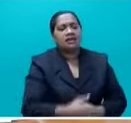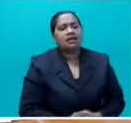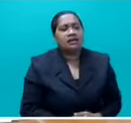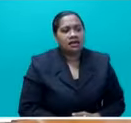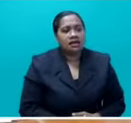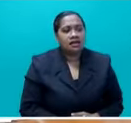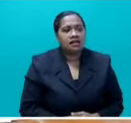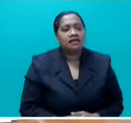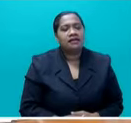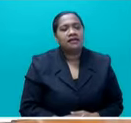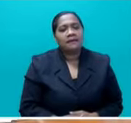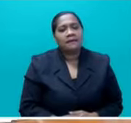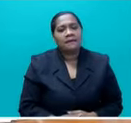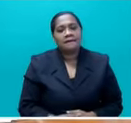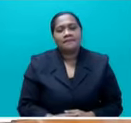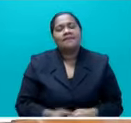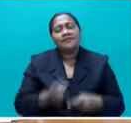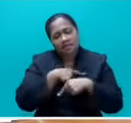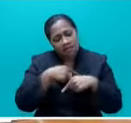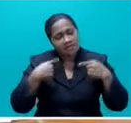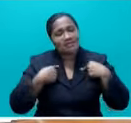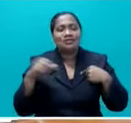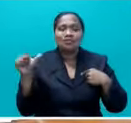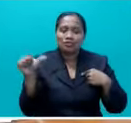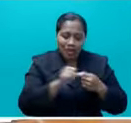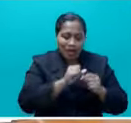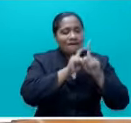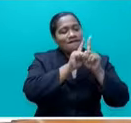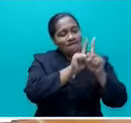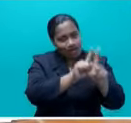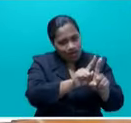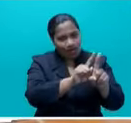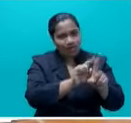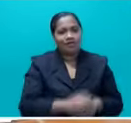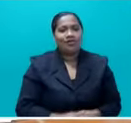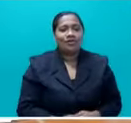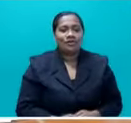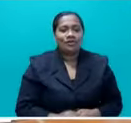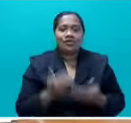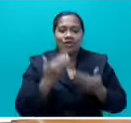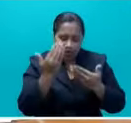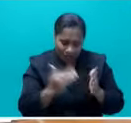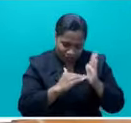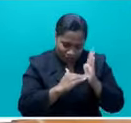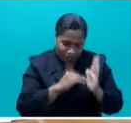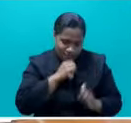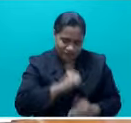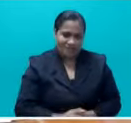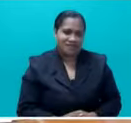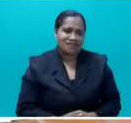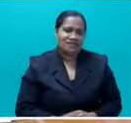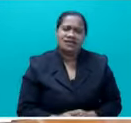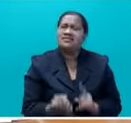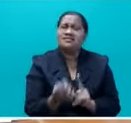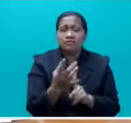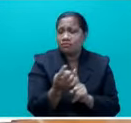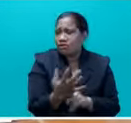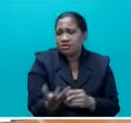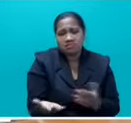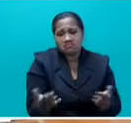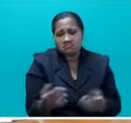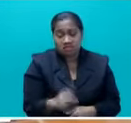We should be following that, Honorable Speaker, sir. Chairman, sir. It is important. You can increase it up to 10 to 15